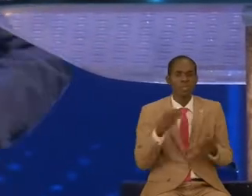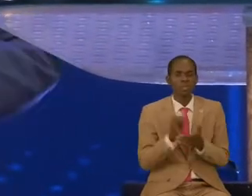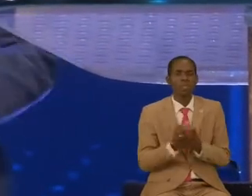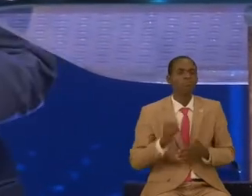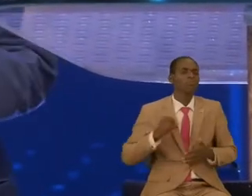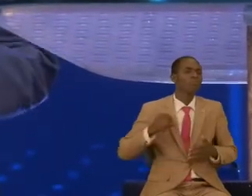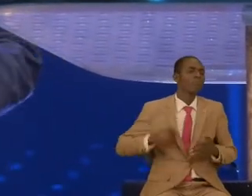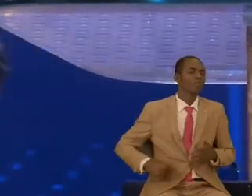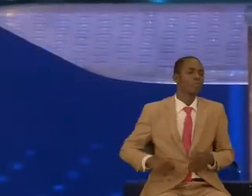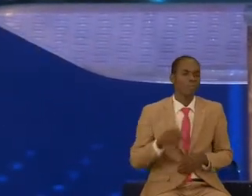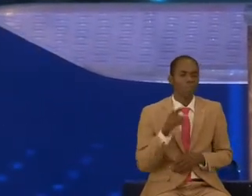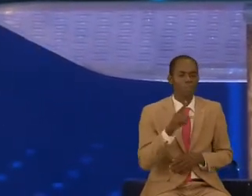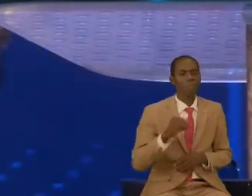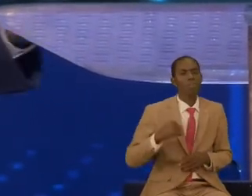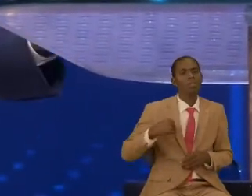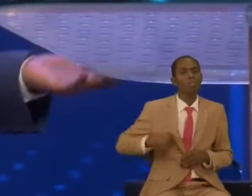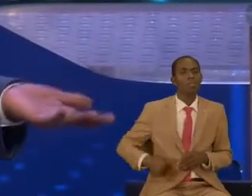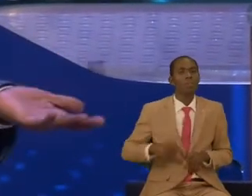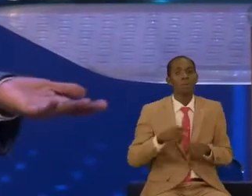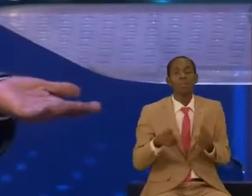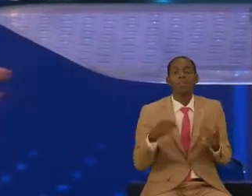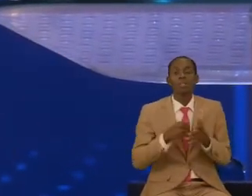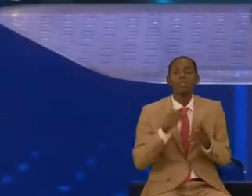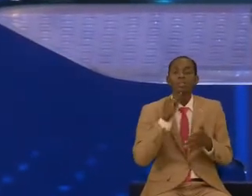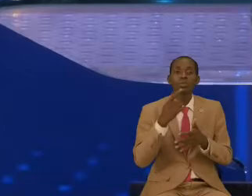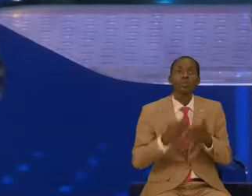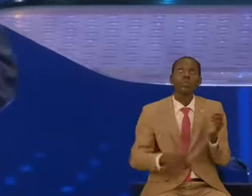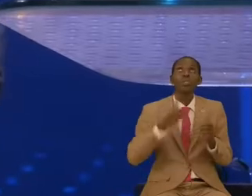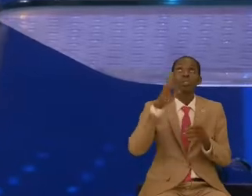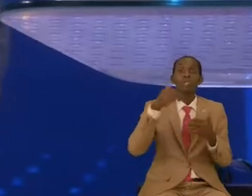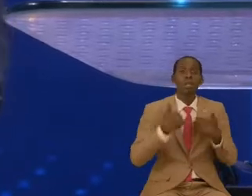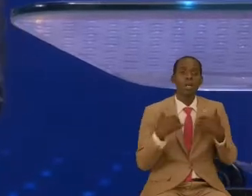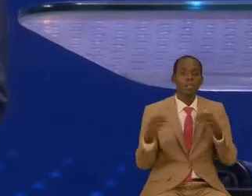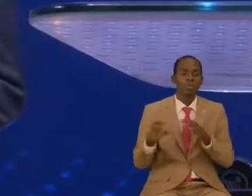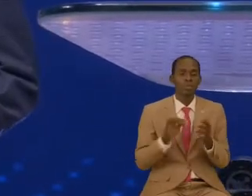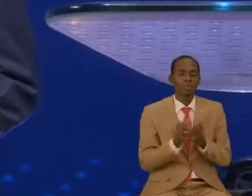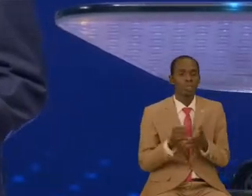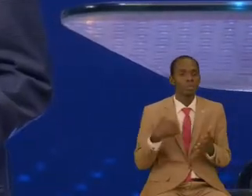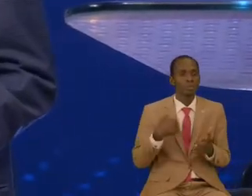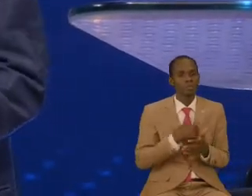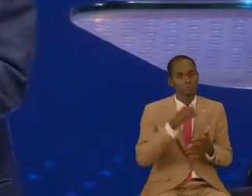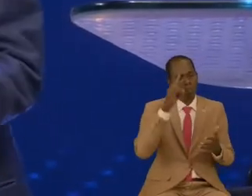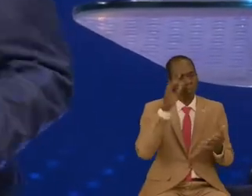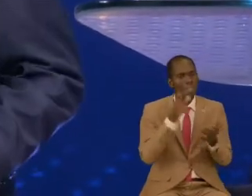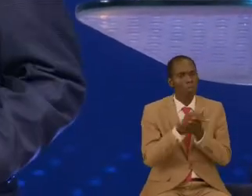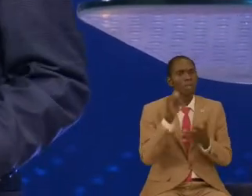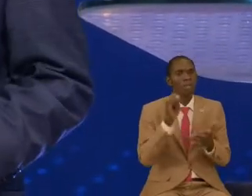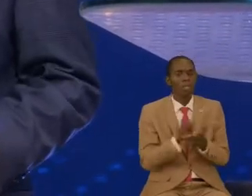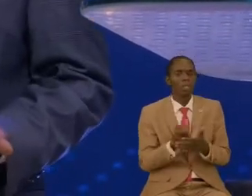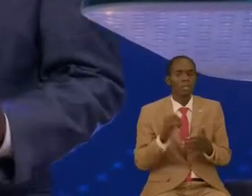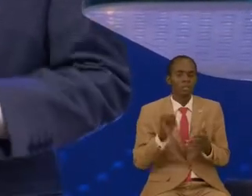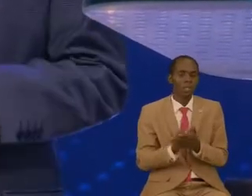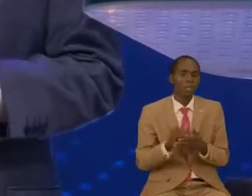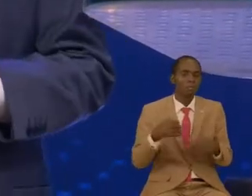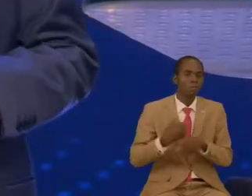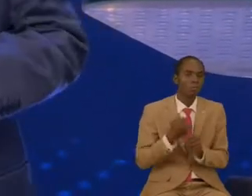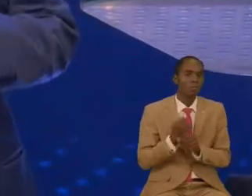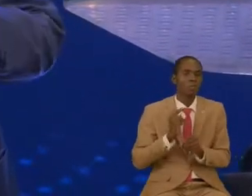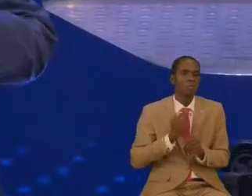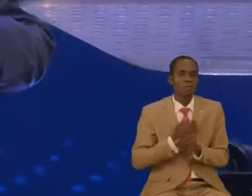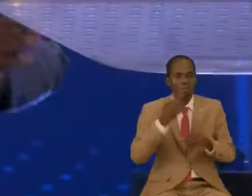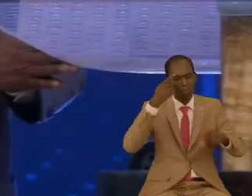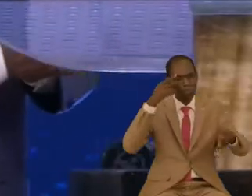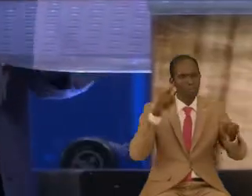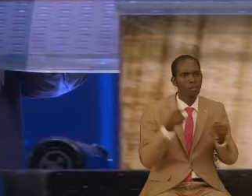him. But it is what he has done that we believe, and that then makes us conform to